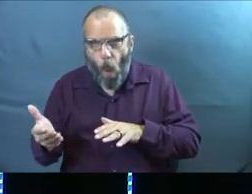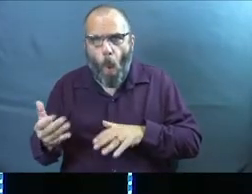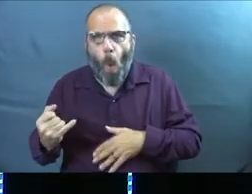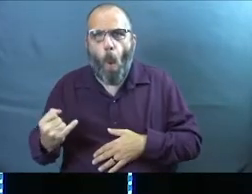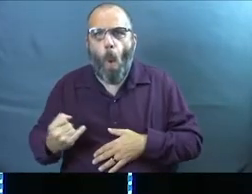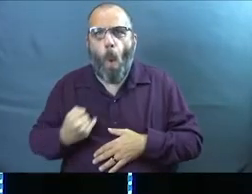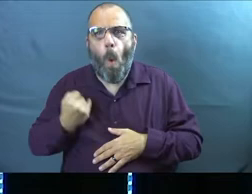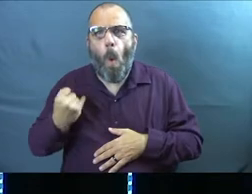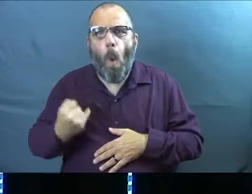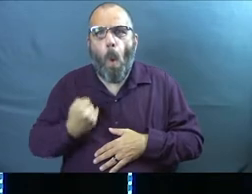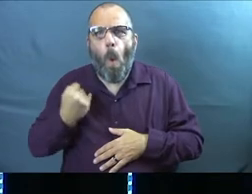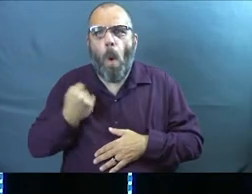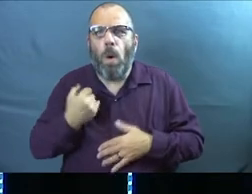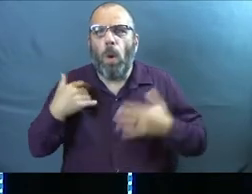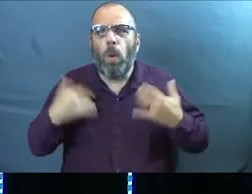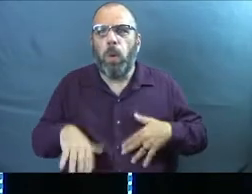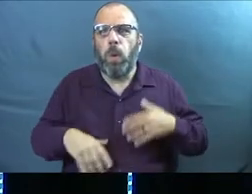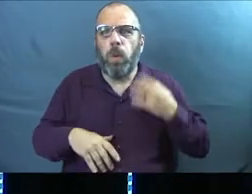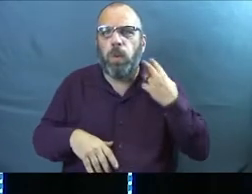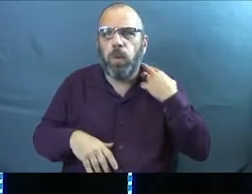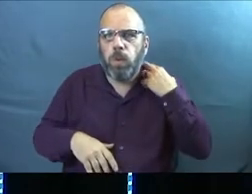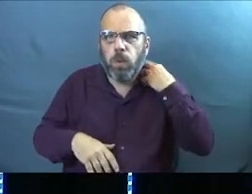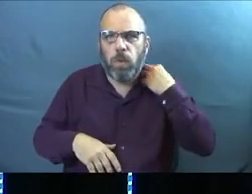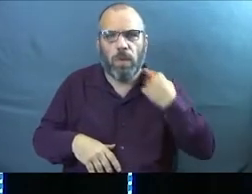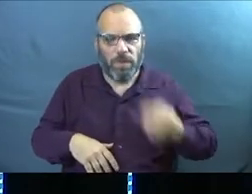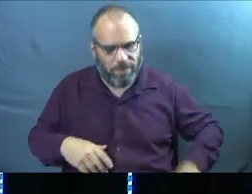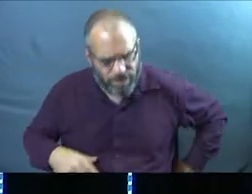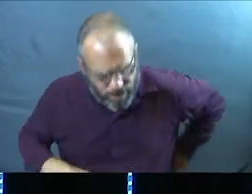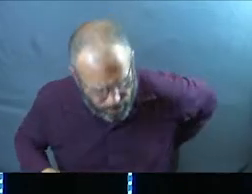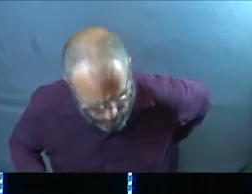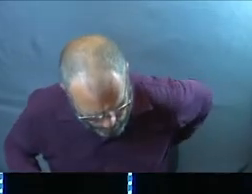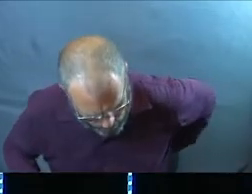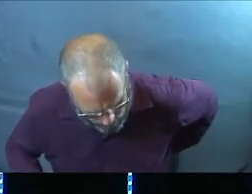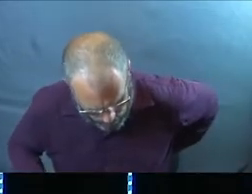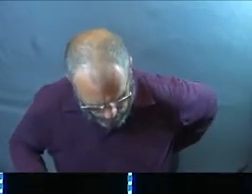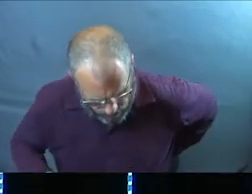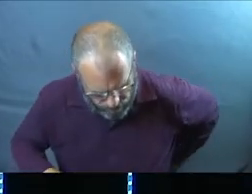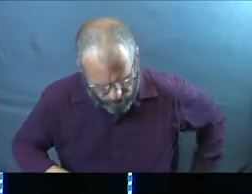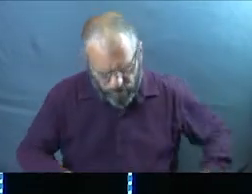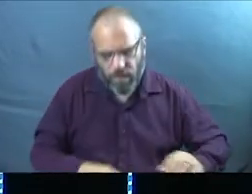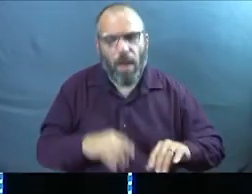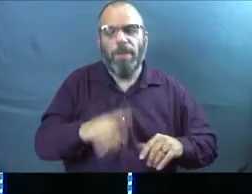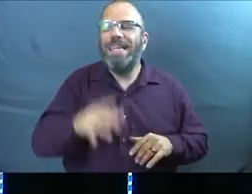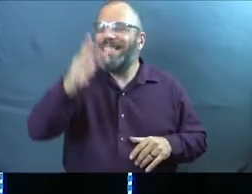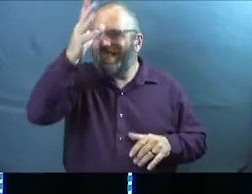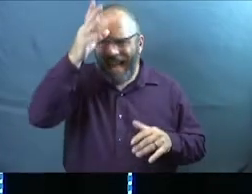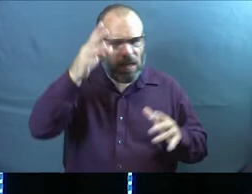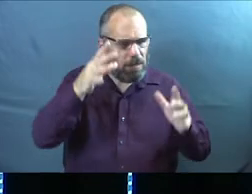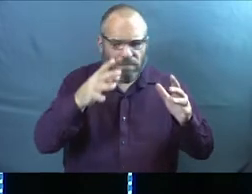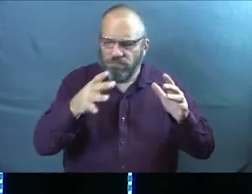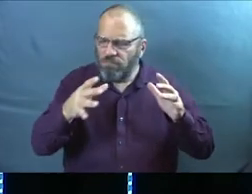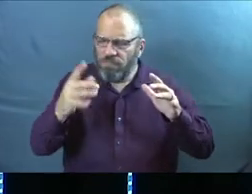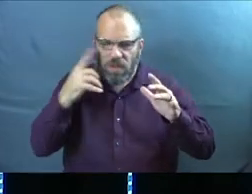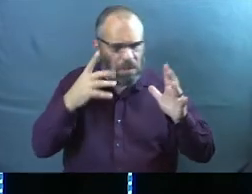it. Because dad won't think bad of him. And maybe he was holding back because he thought dad was going to.